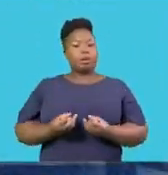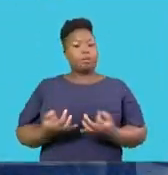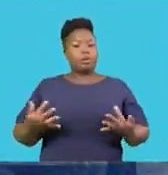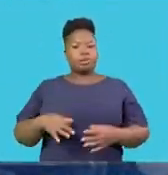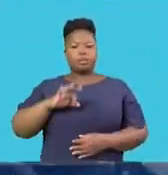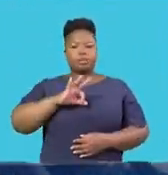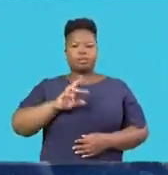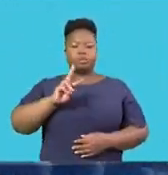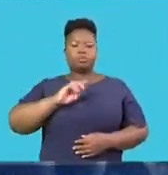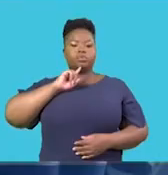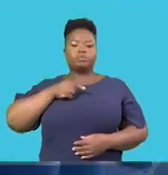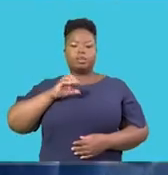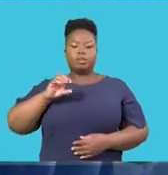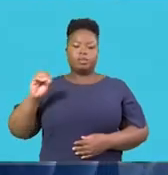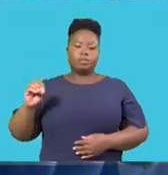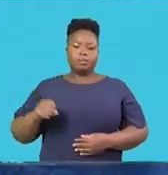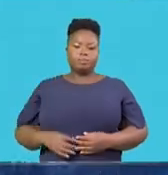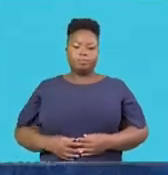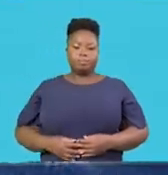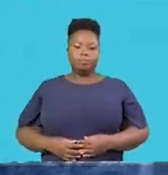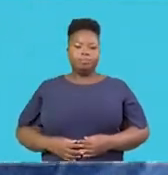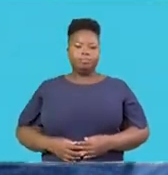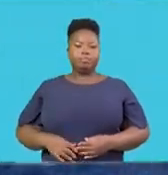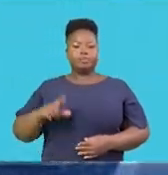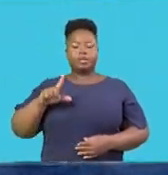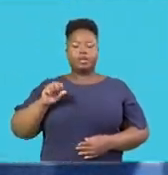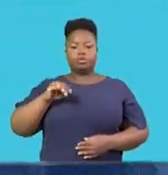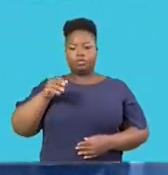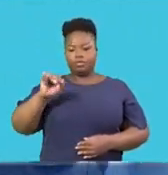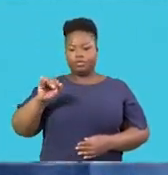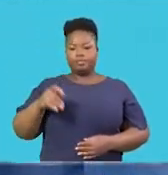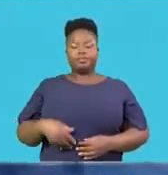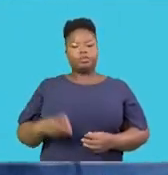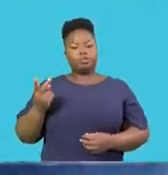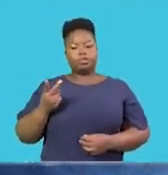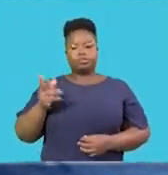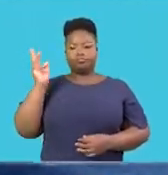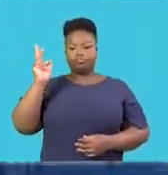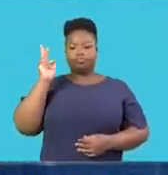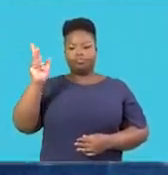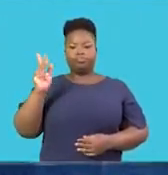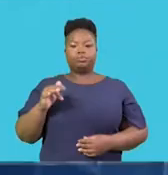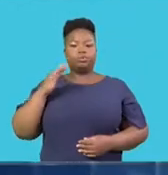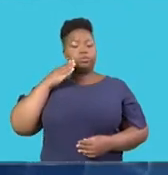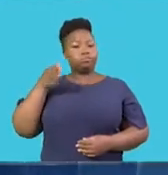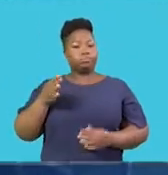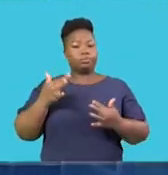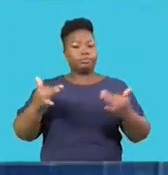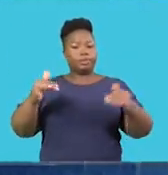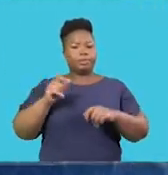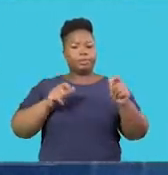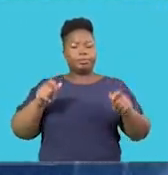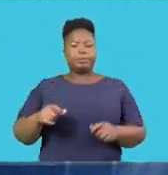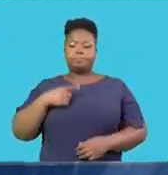abangamashumi amathathu anesibini amawaka. ULesufi wenze udlwabevu lwentetho kulonginginya yabantu nalapho